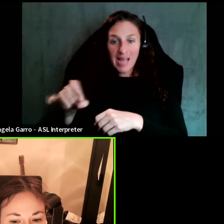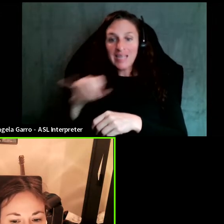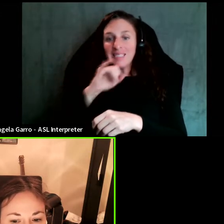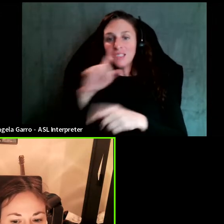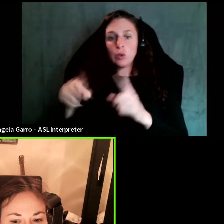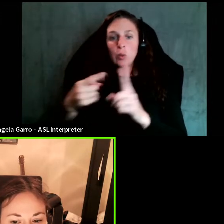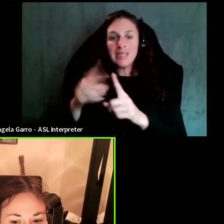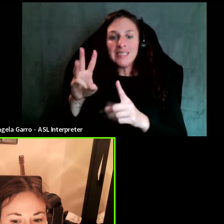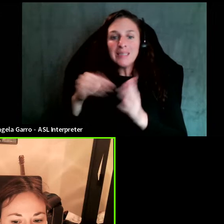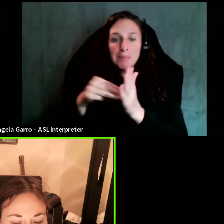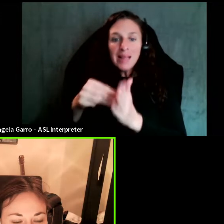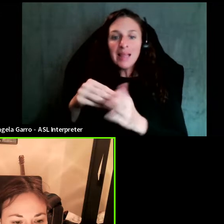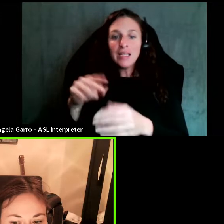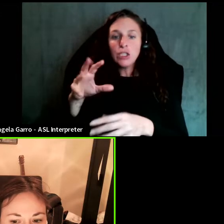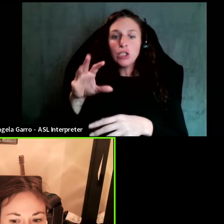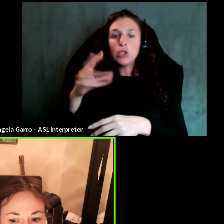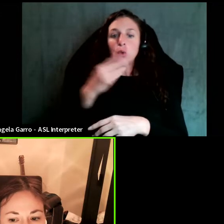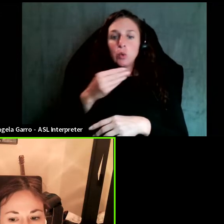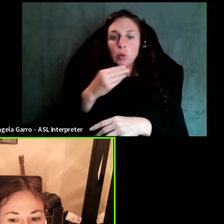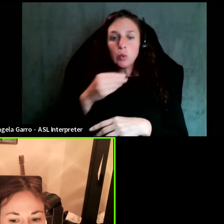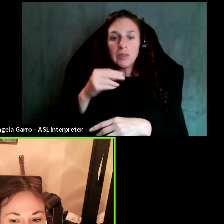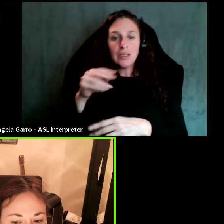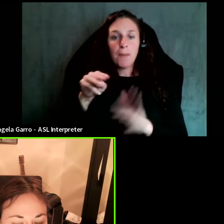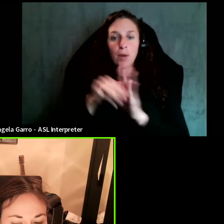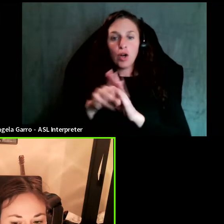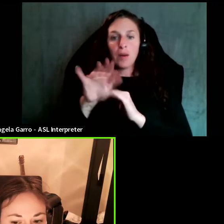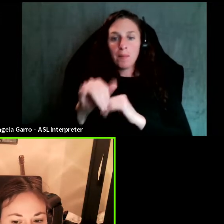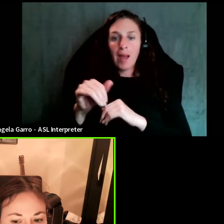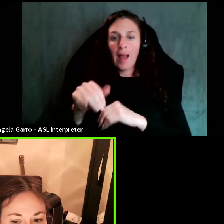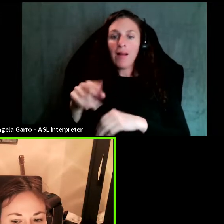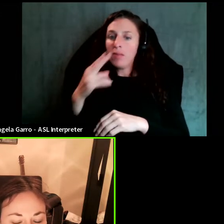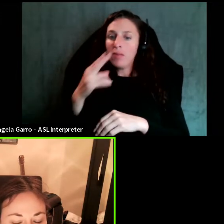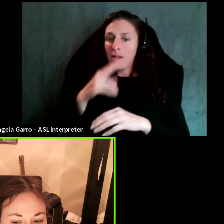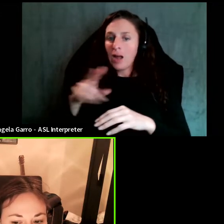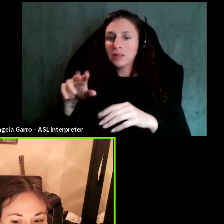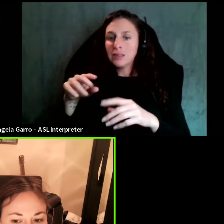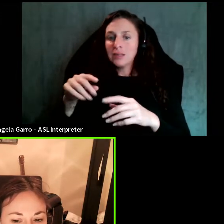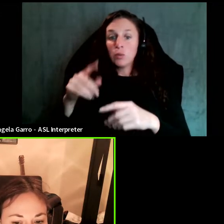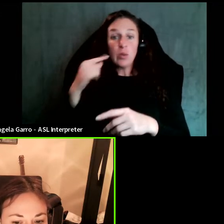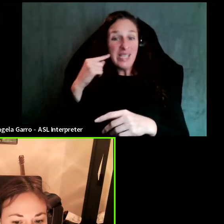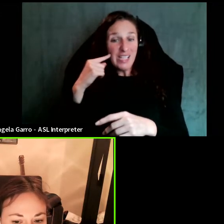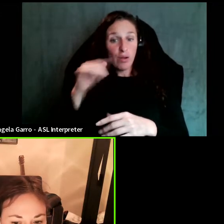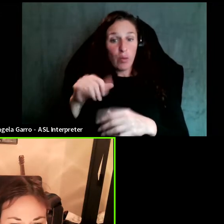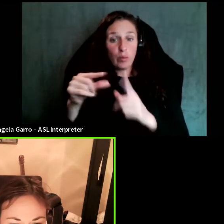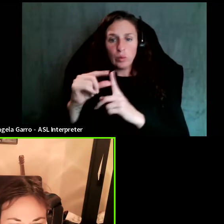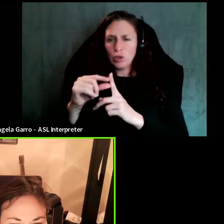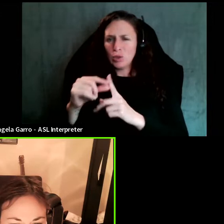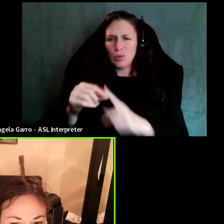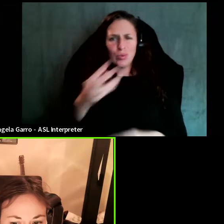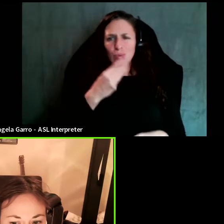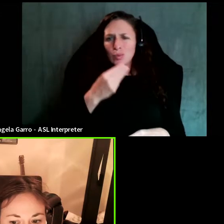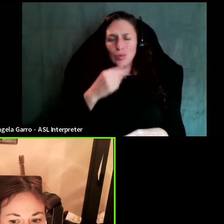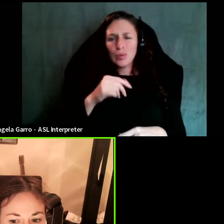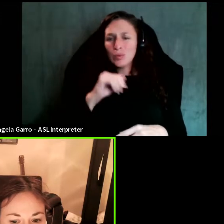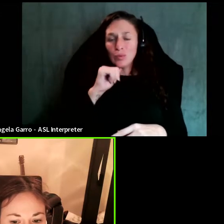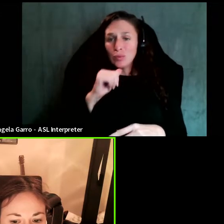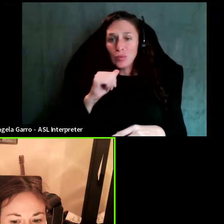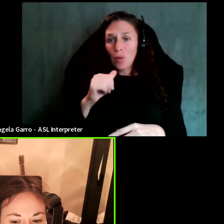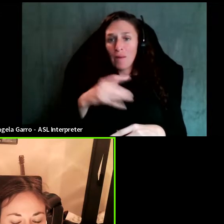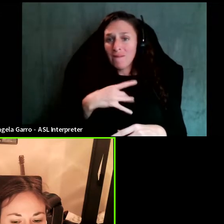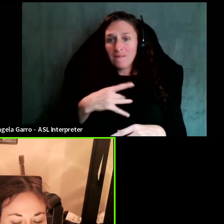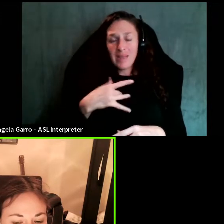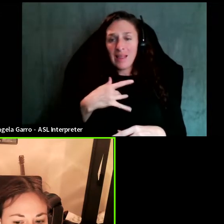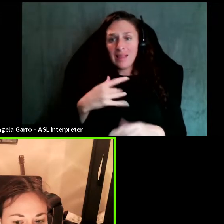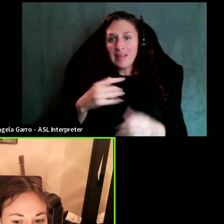Nazis. And when we hear these words being appropriated, Jews don't feel safe or supported.